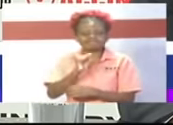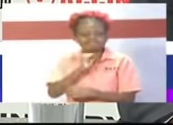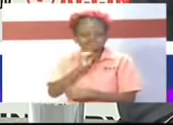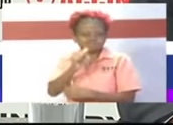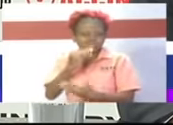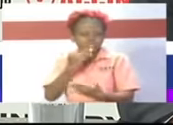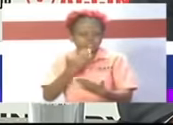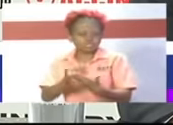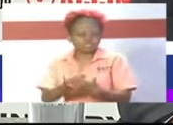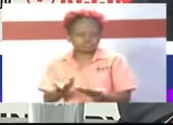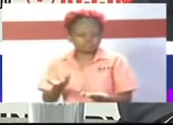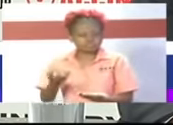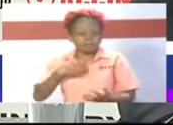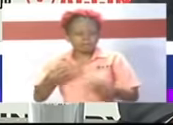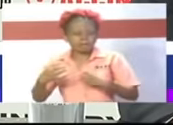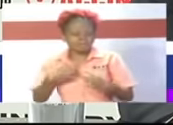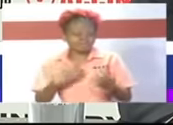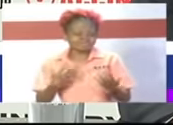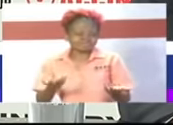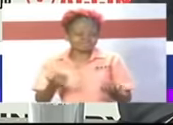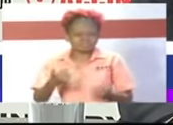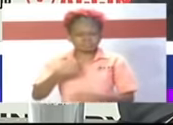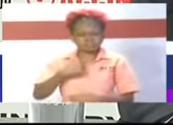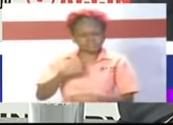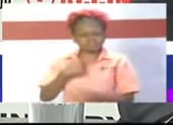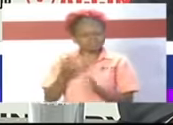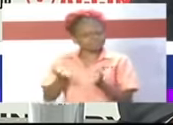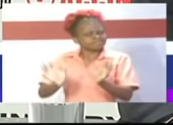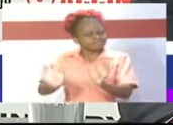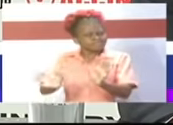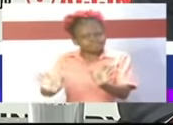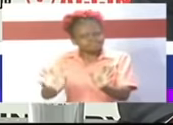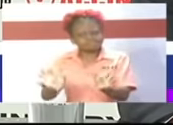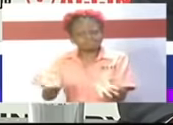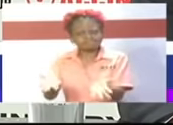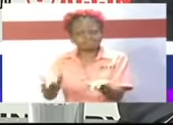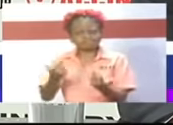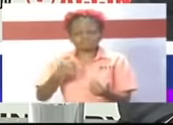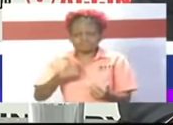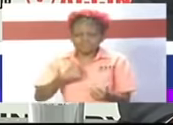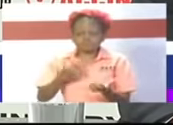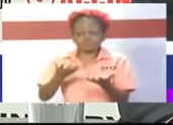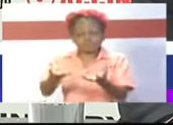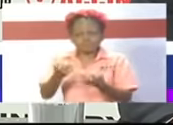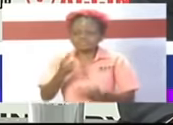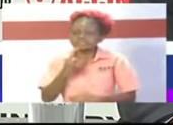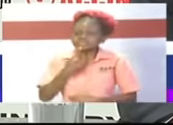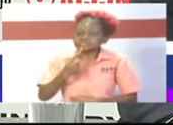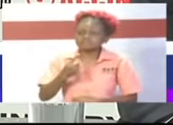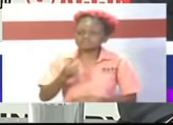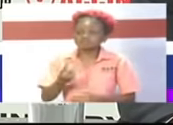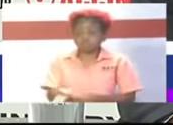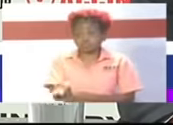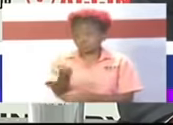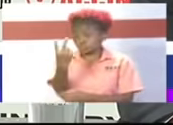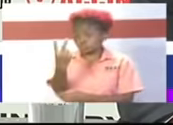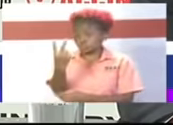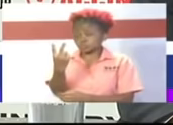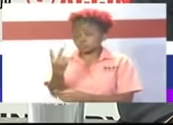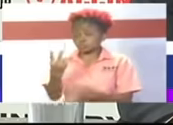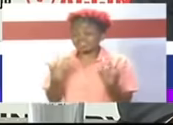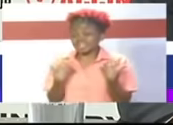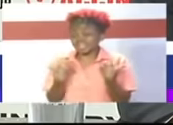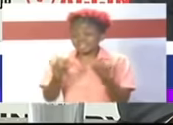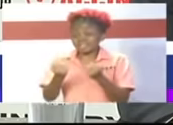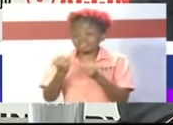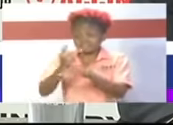ministry's implementation of the parallel healthcare system has been bearing fruit. and the functioning of the existing